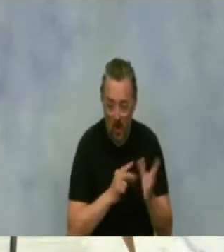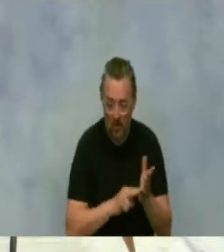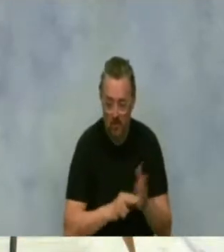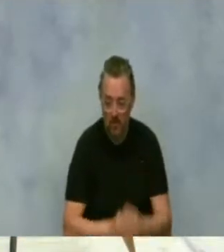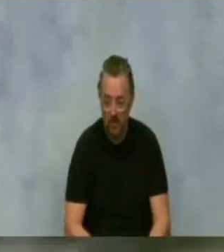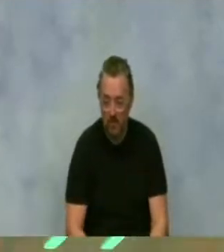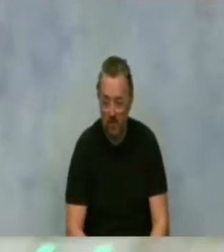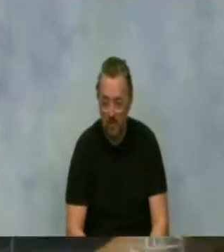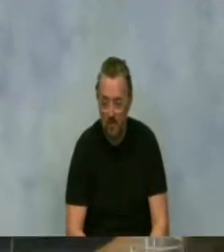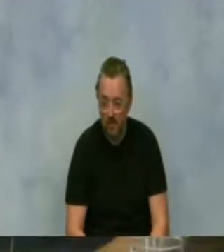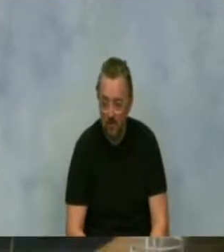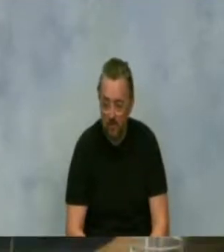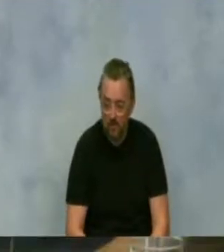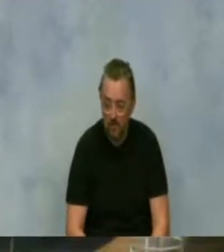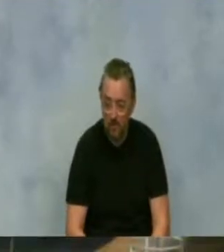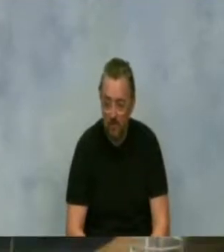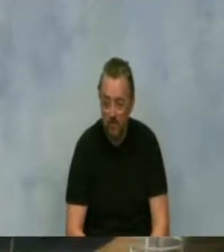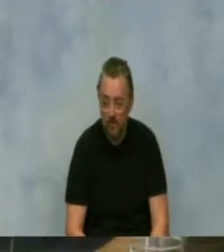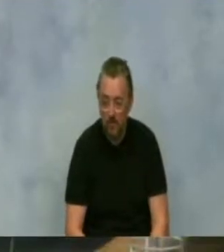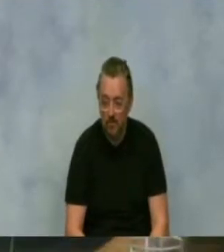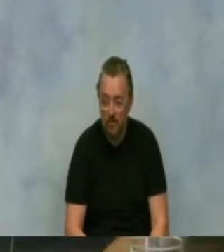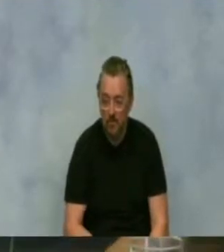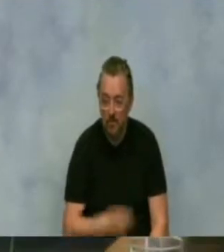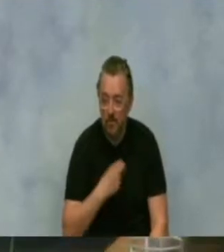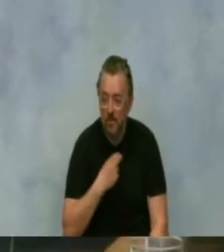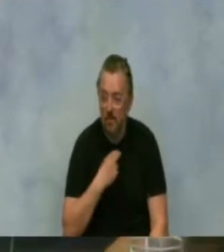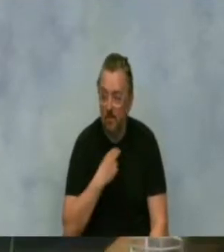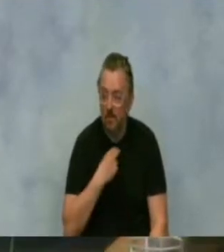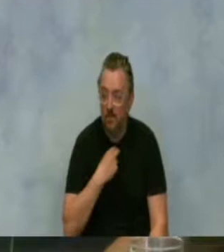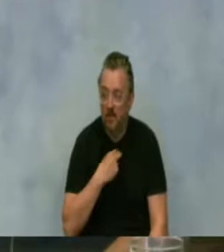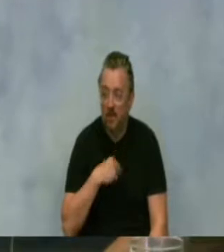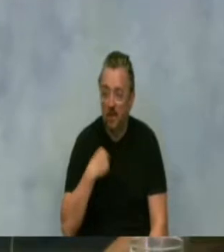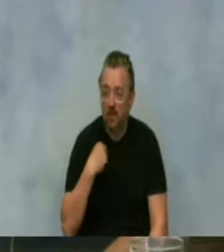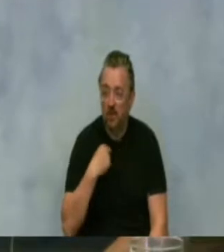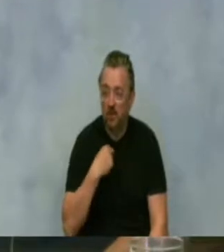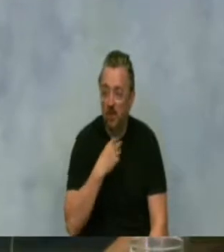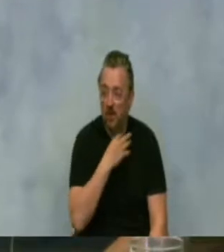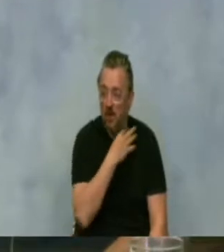that. I've got Councillor Ray Norman.